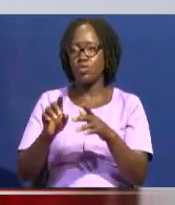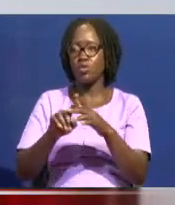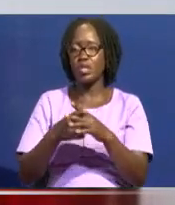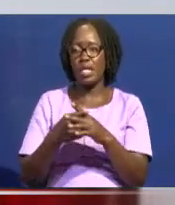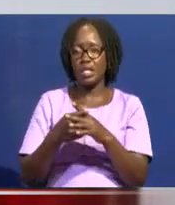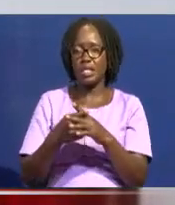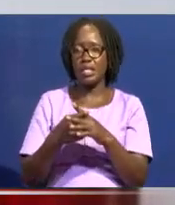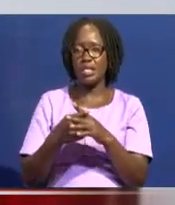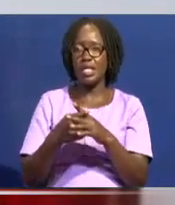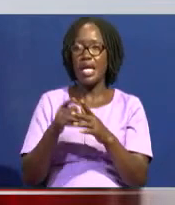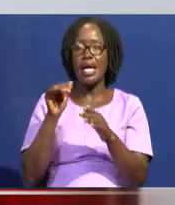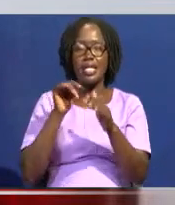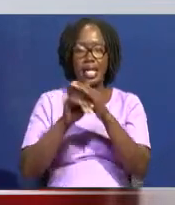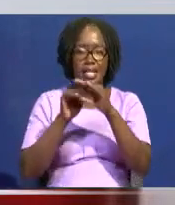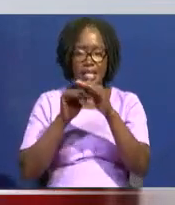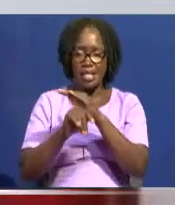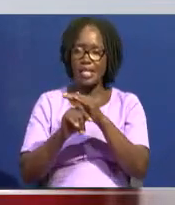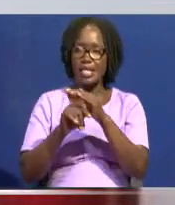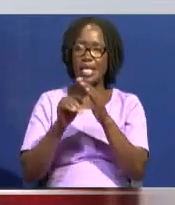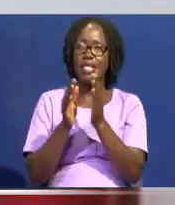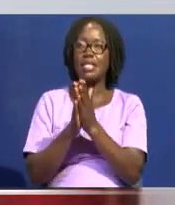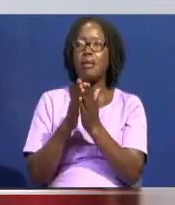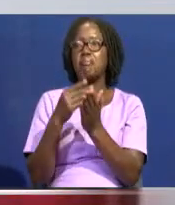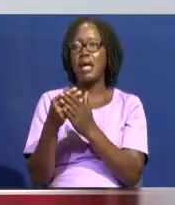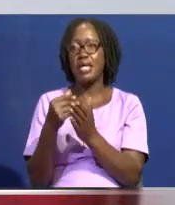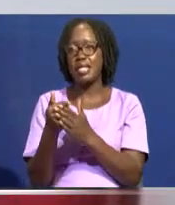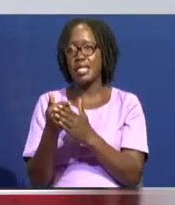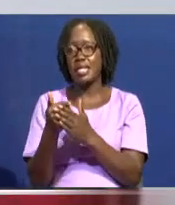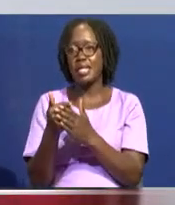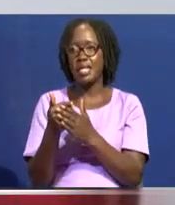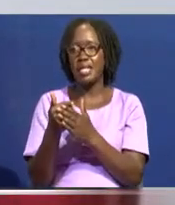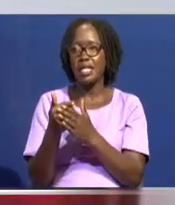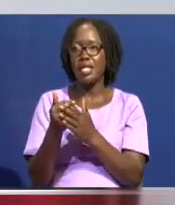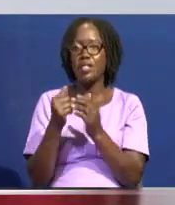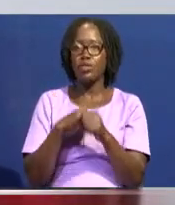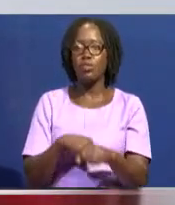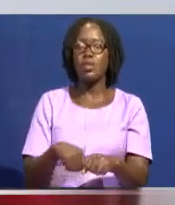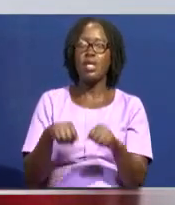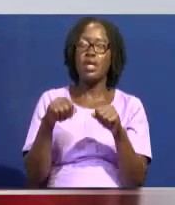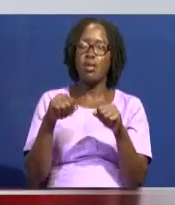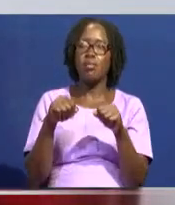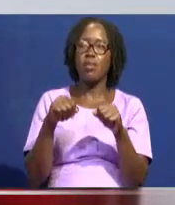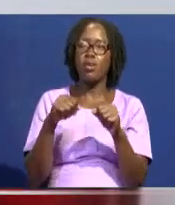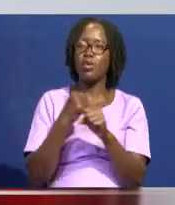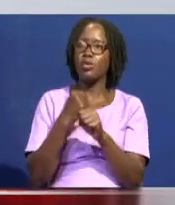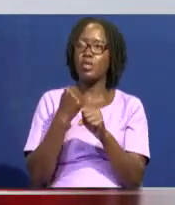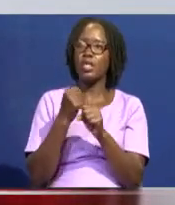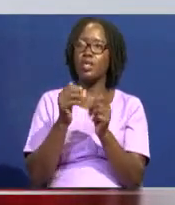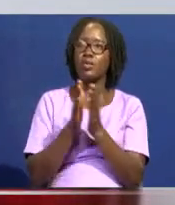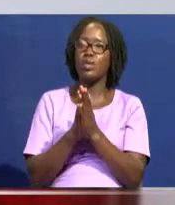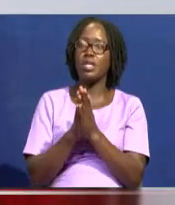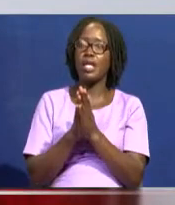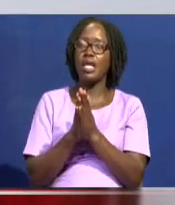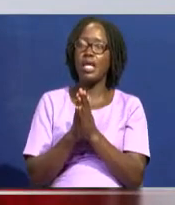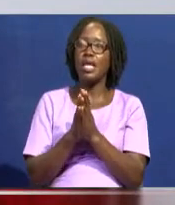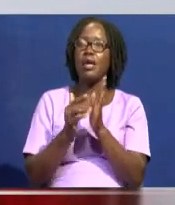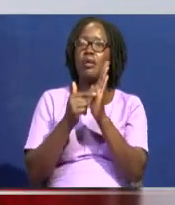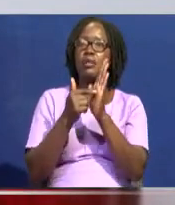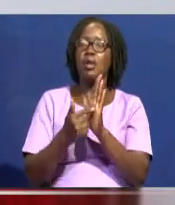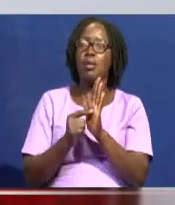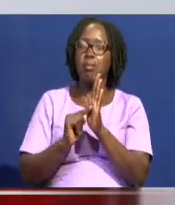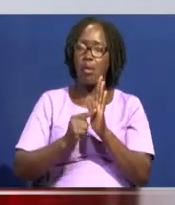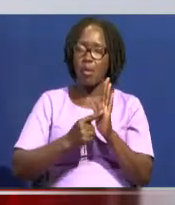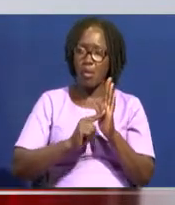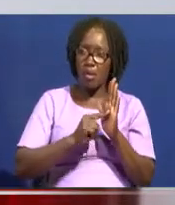us to be able to access capital markets to be able now to deal with the euro bond that will be falling